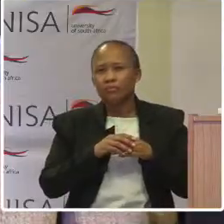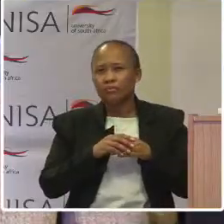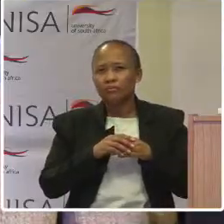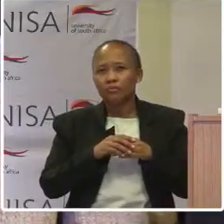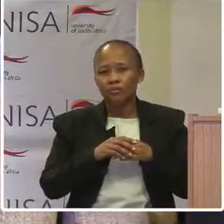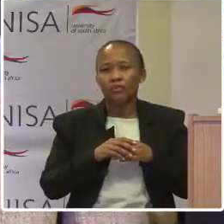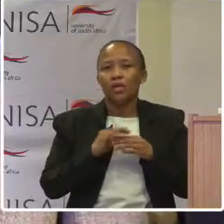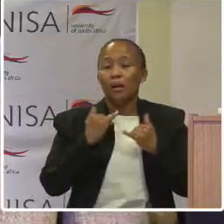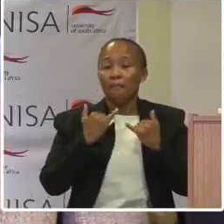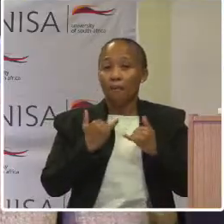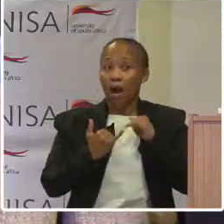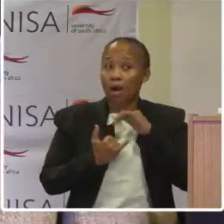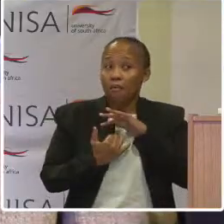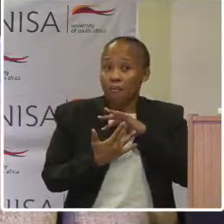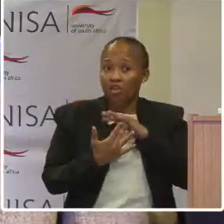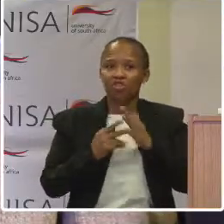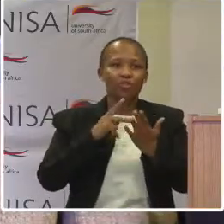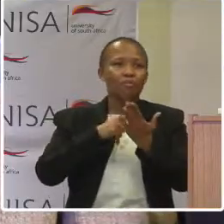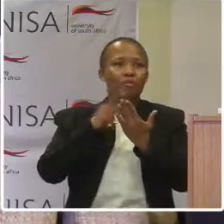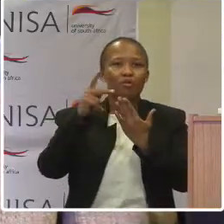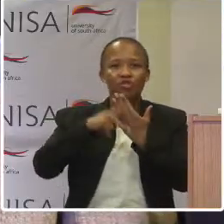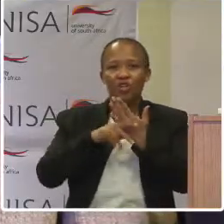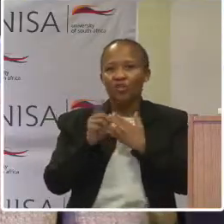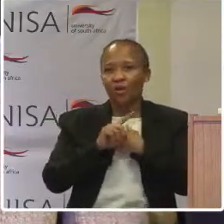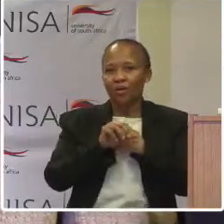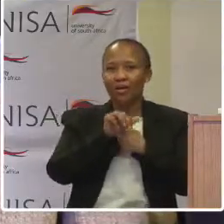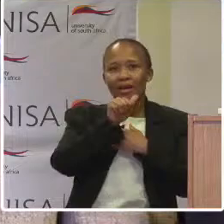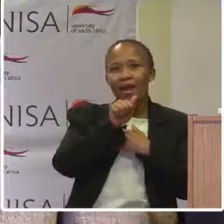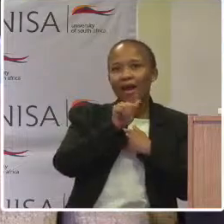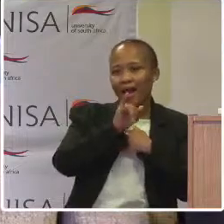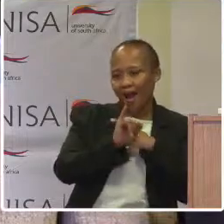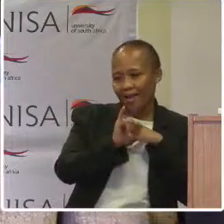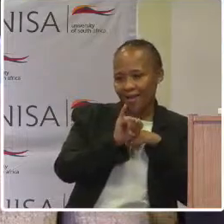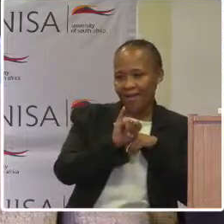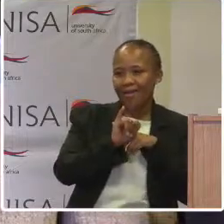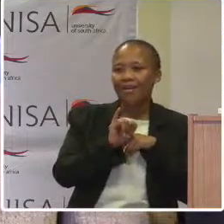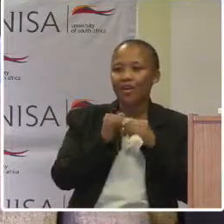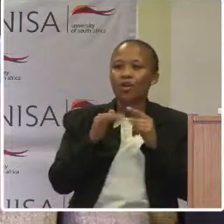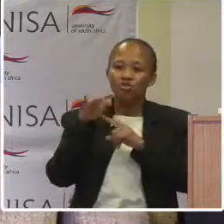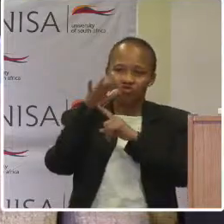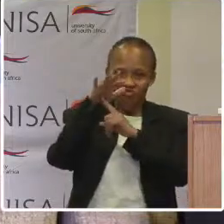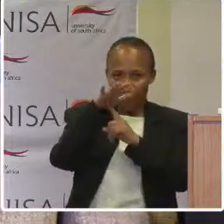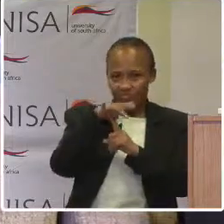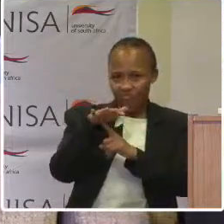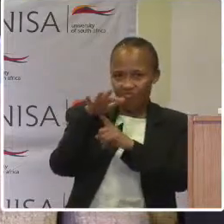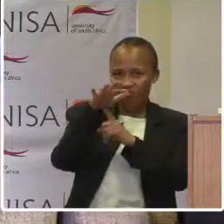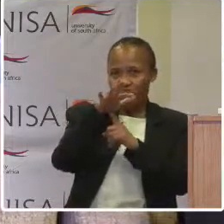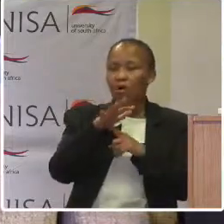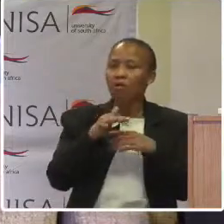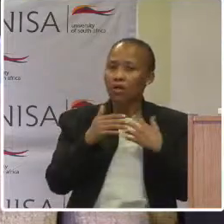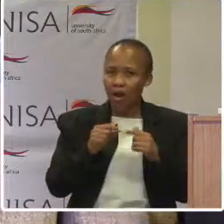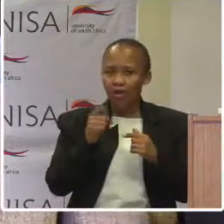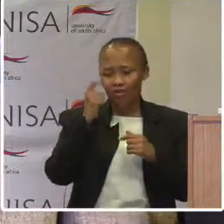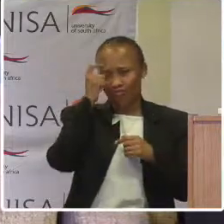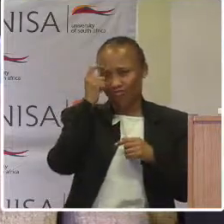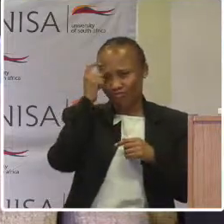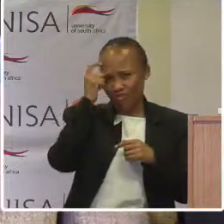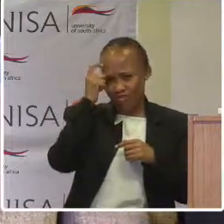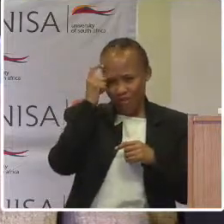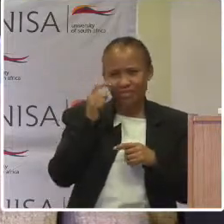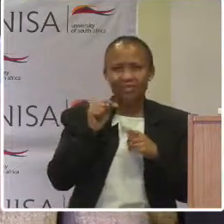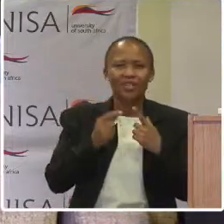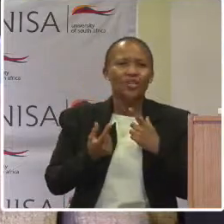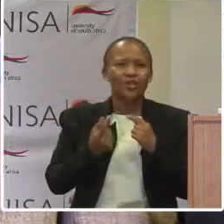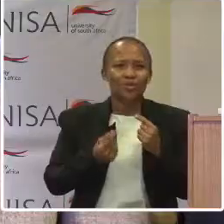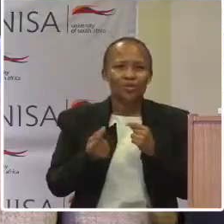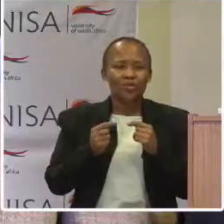passion projects was an AI drone. It's a self-flying drone. This was me, curious, you're building it, it's doing whatever